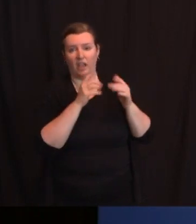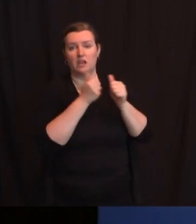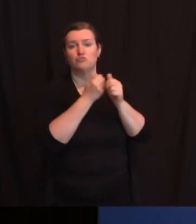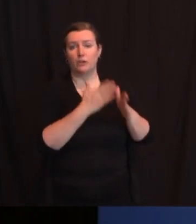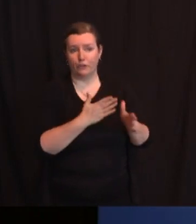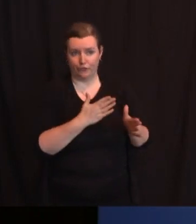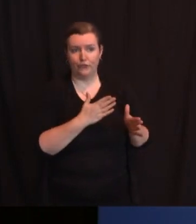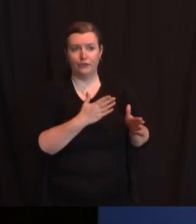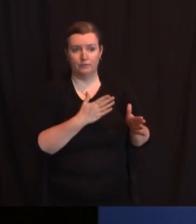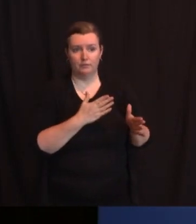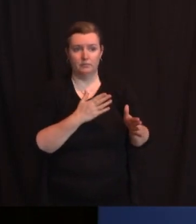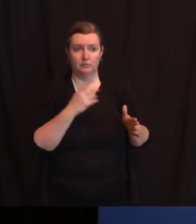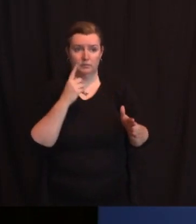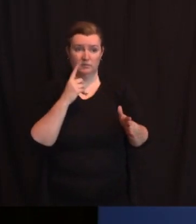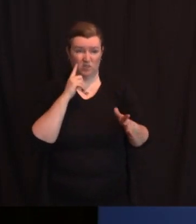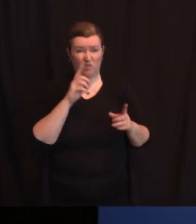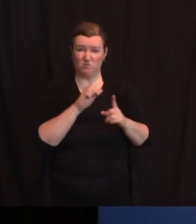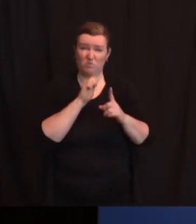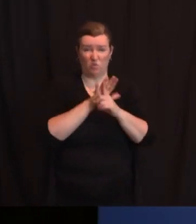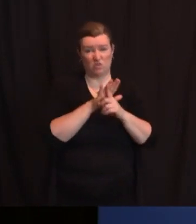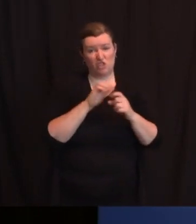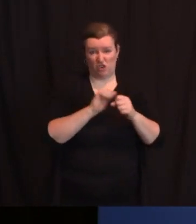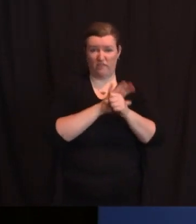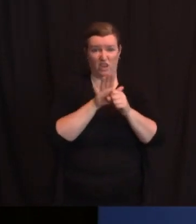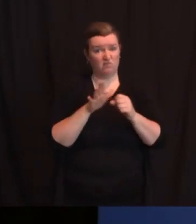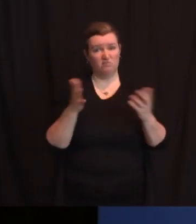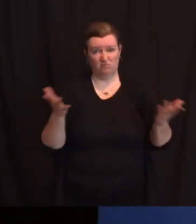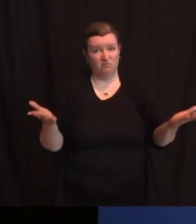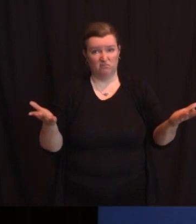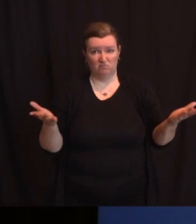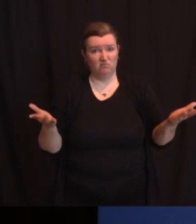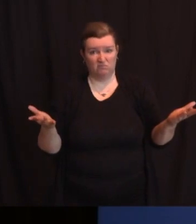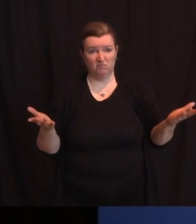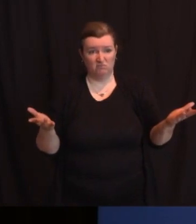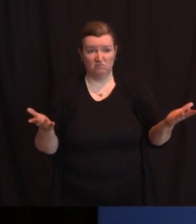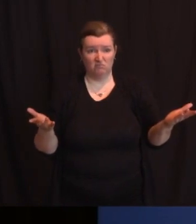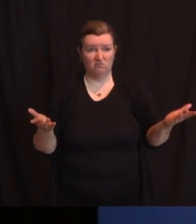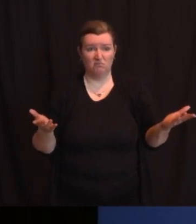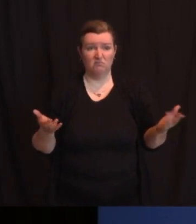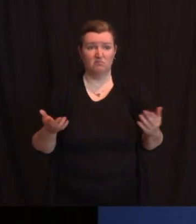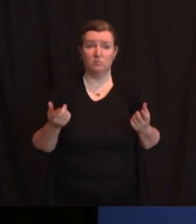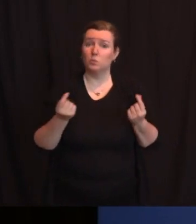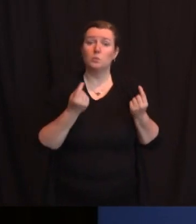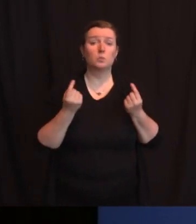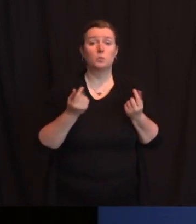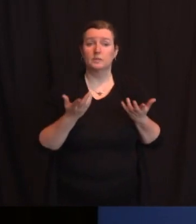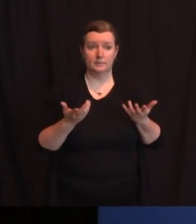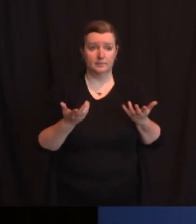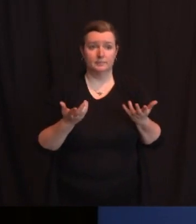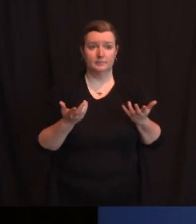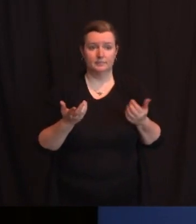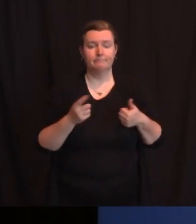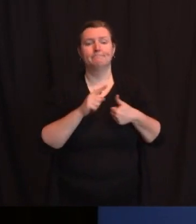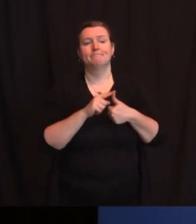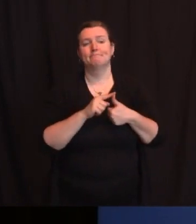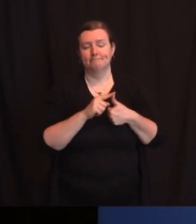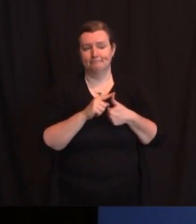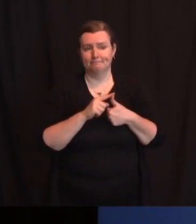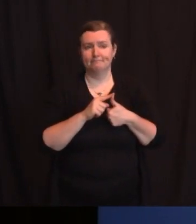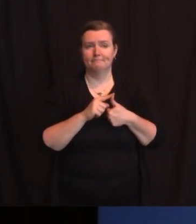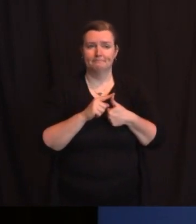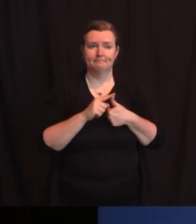were exposed to a COVID case, and now here are the steps that you need to take. This is